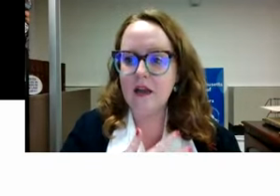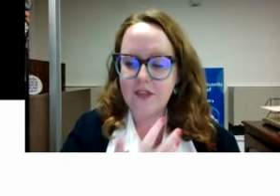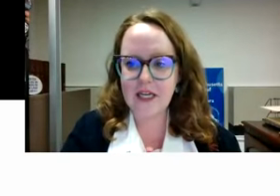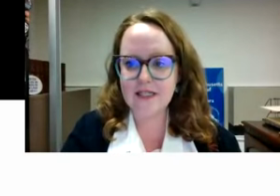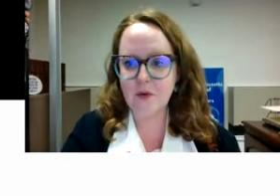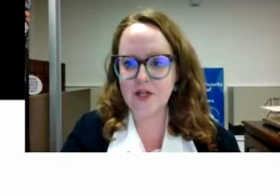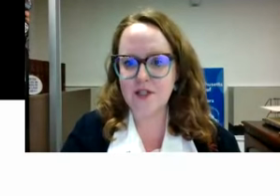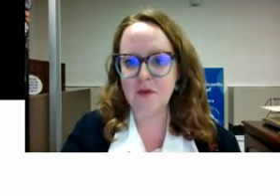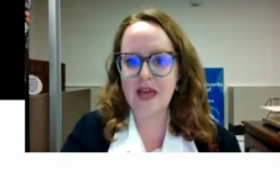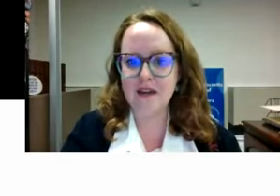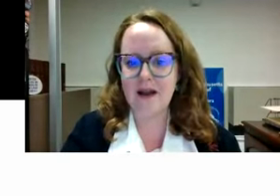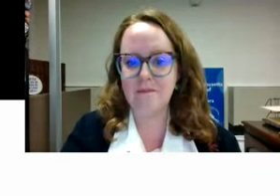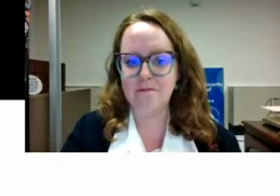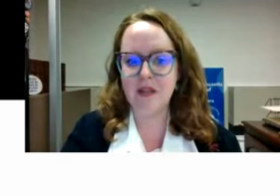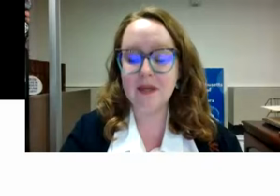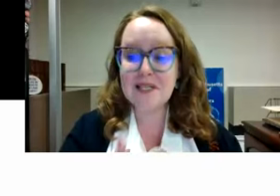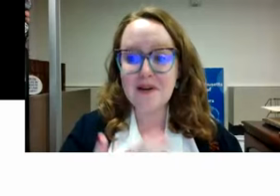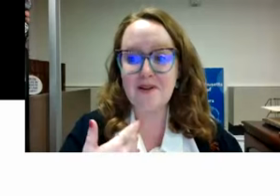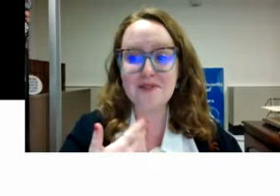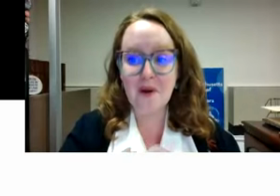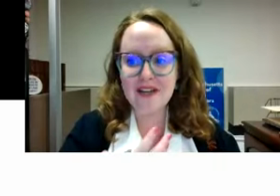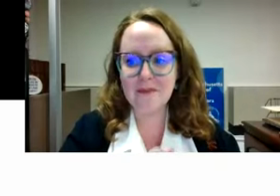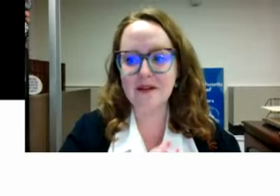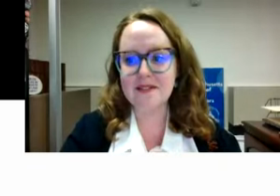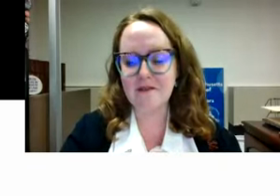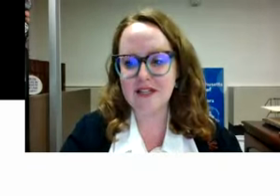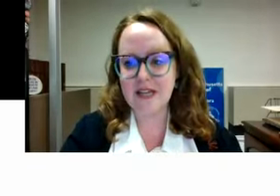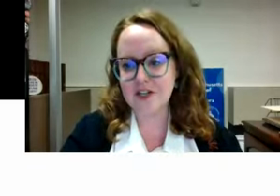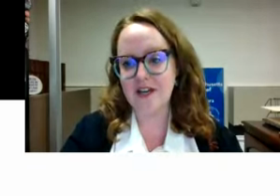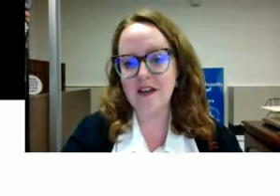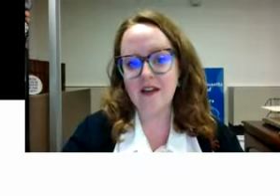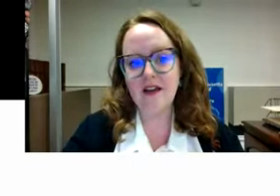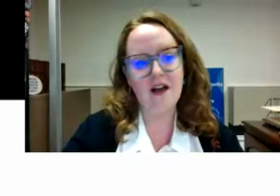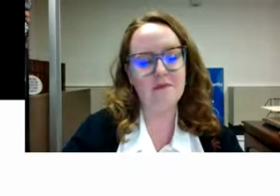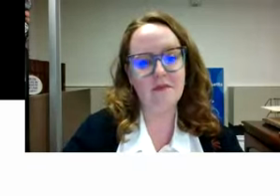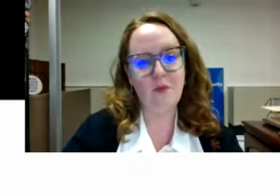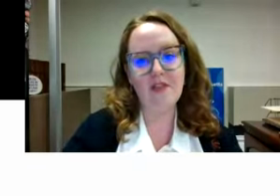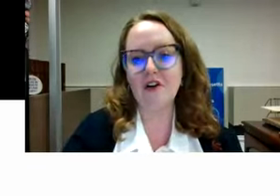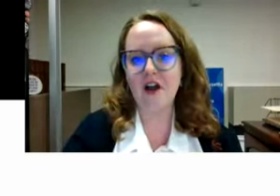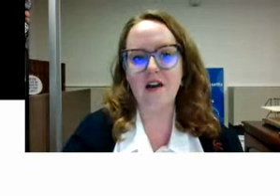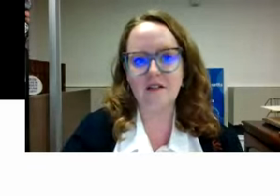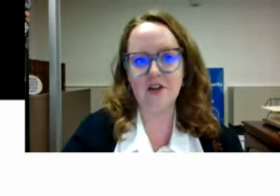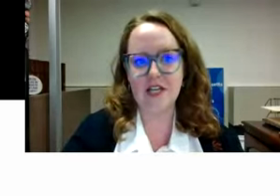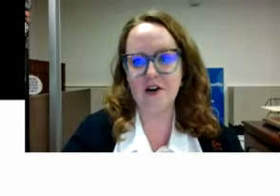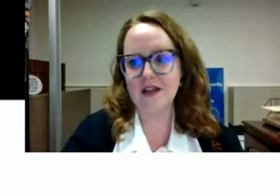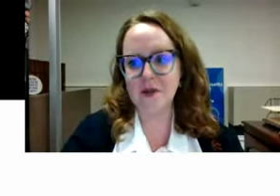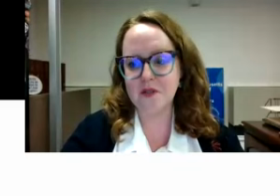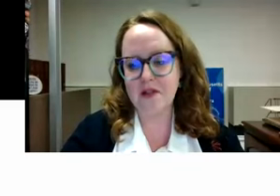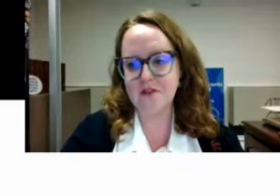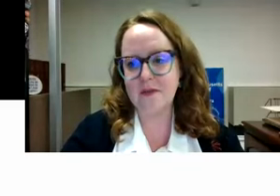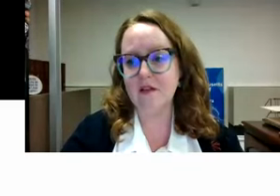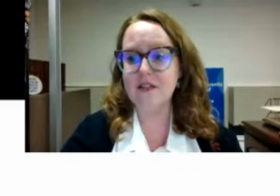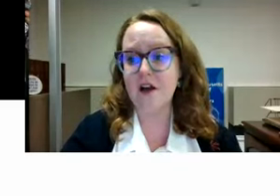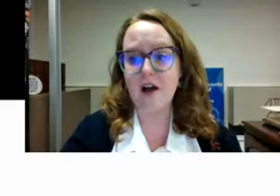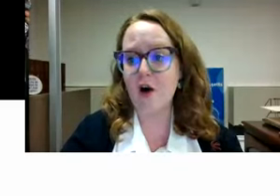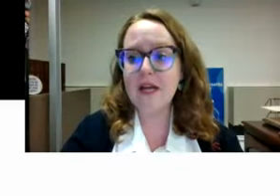but I think it is important to note that because there are so many bills every session, whether or not a legislator has